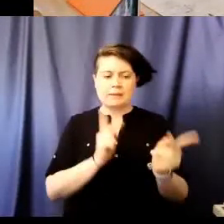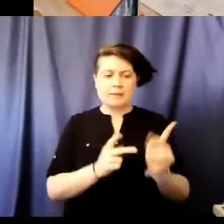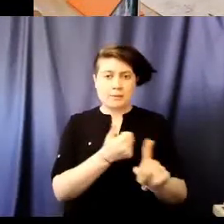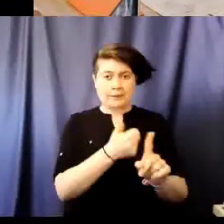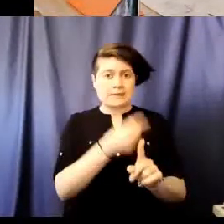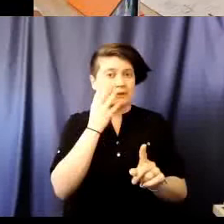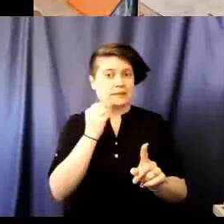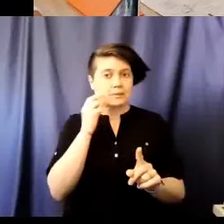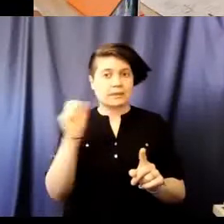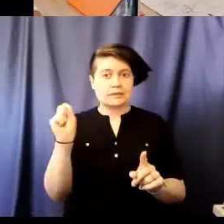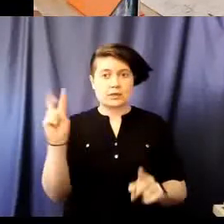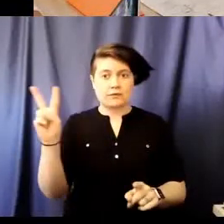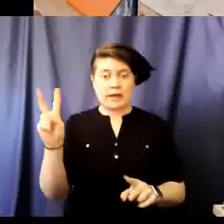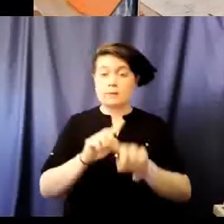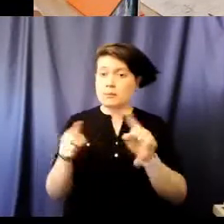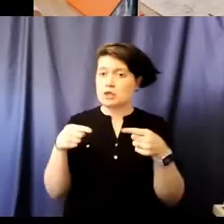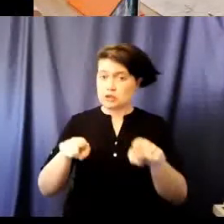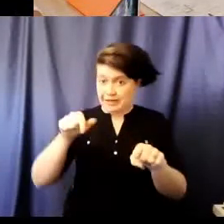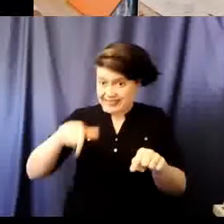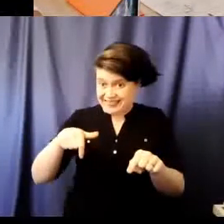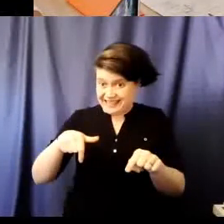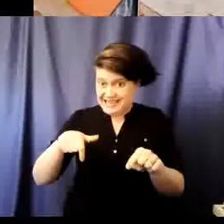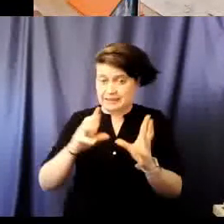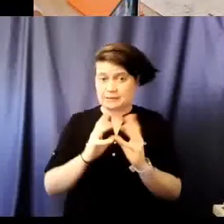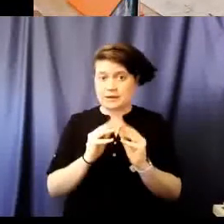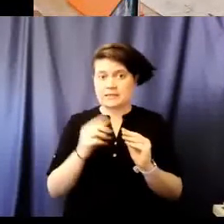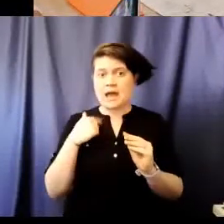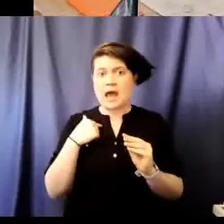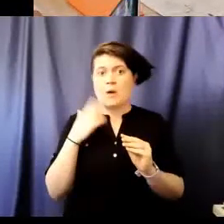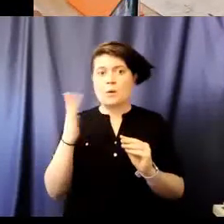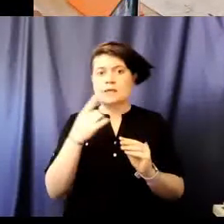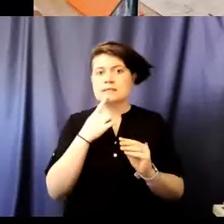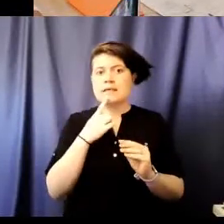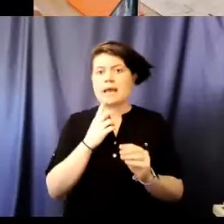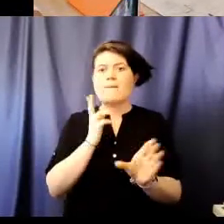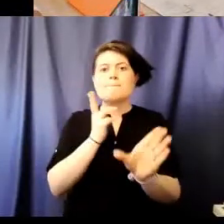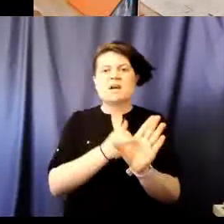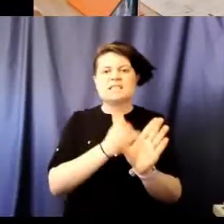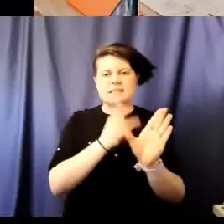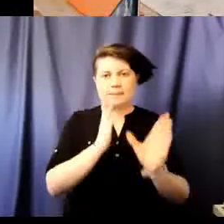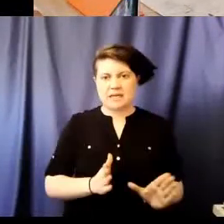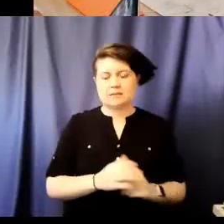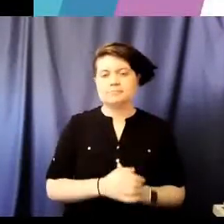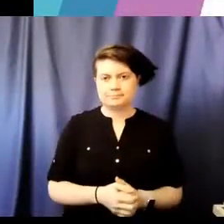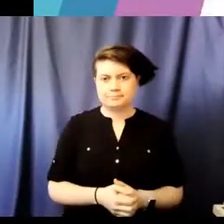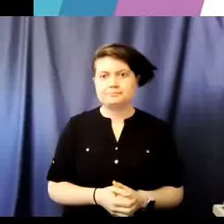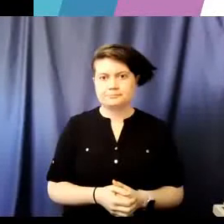during this series, I will predominantly use the term participants.